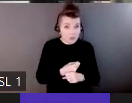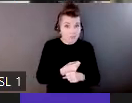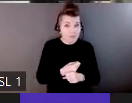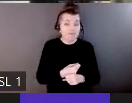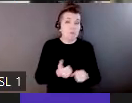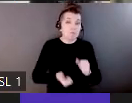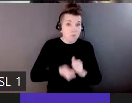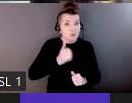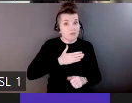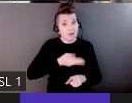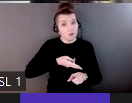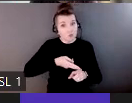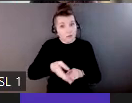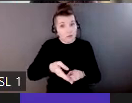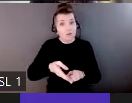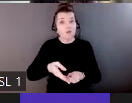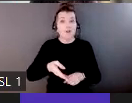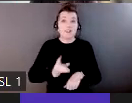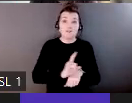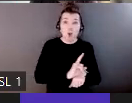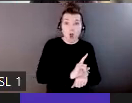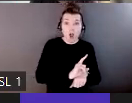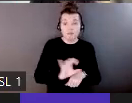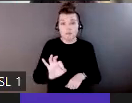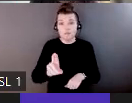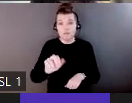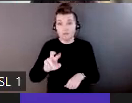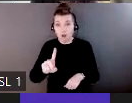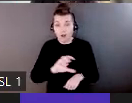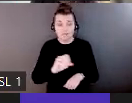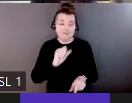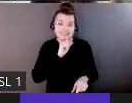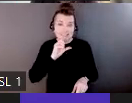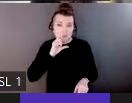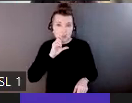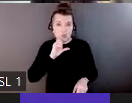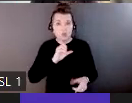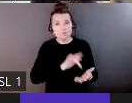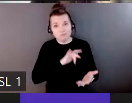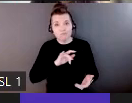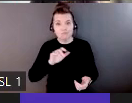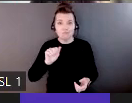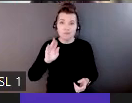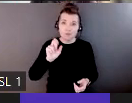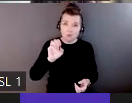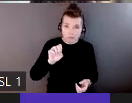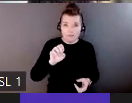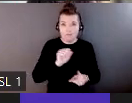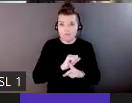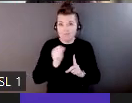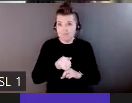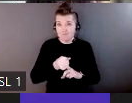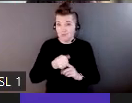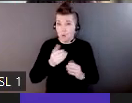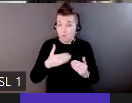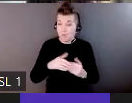either frauds, but most of it's been dealing with seniors at risk and elder abuse cases during that whole time. So thank you. Those are